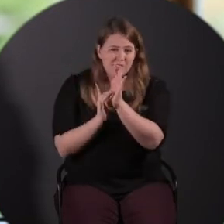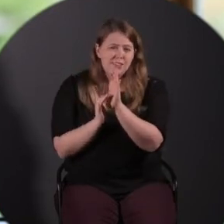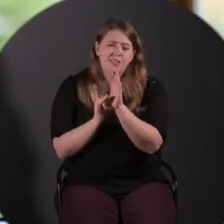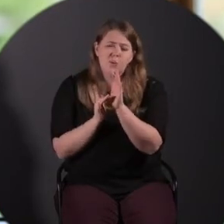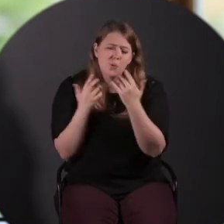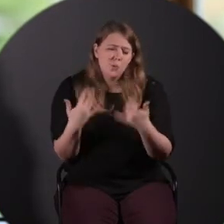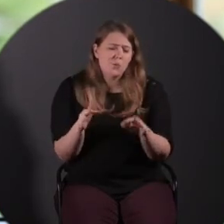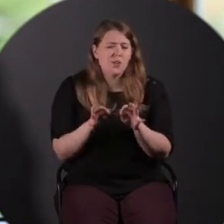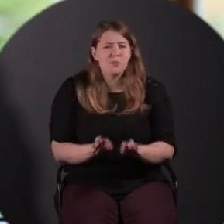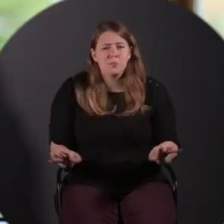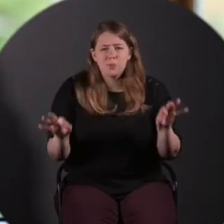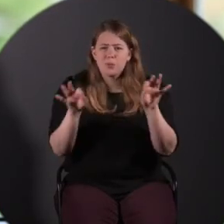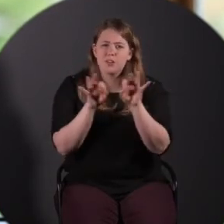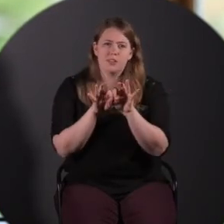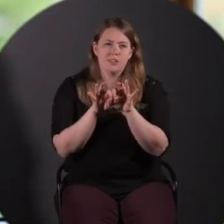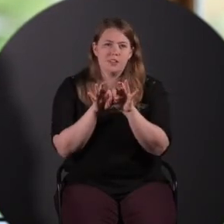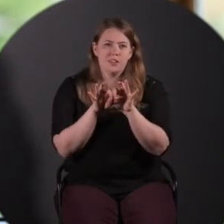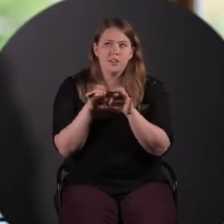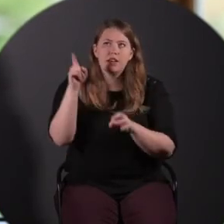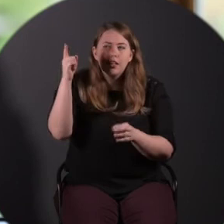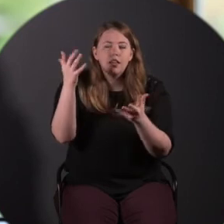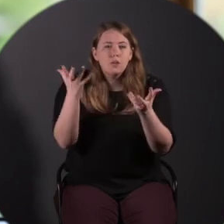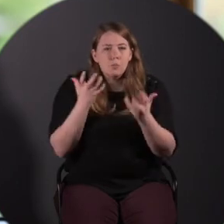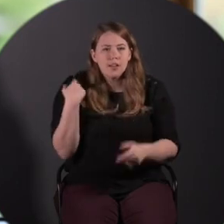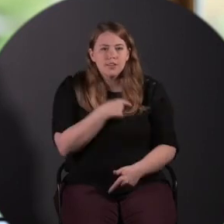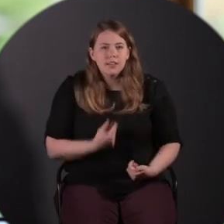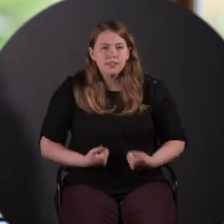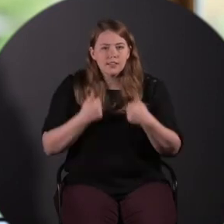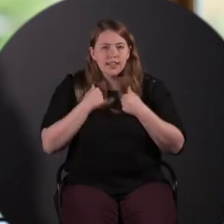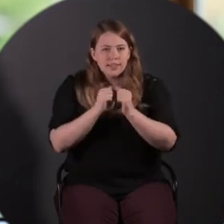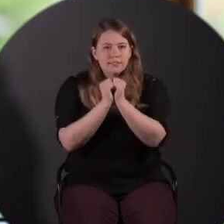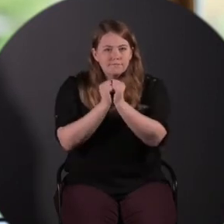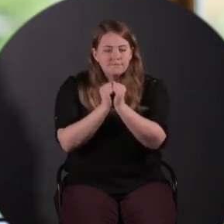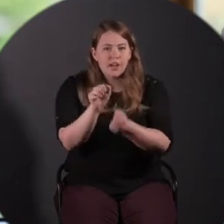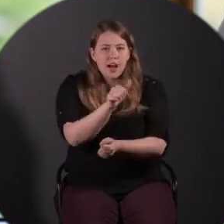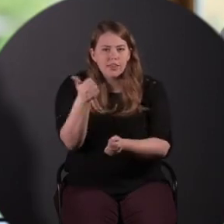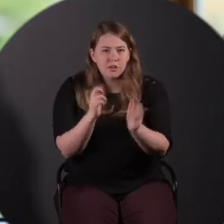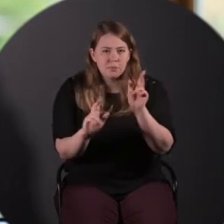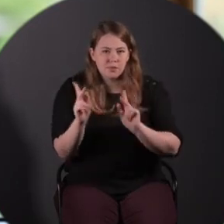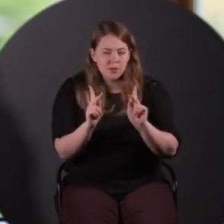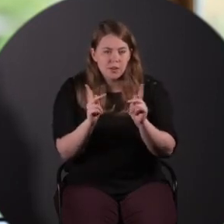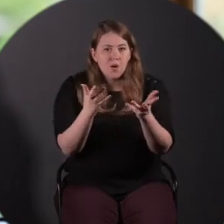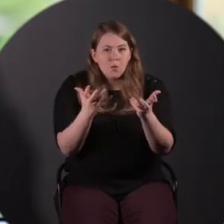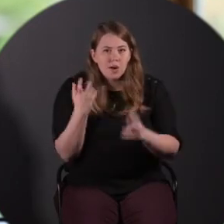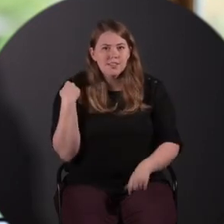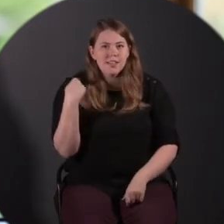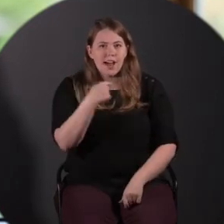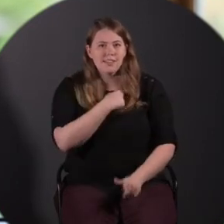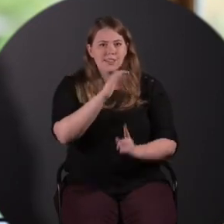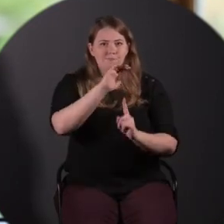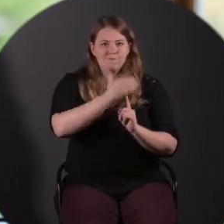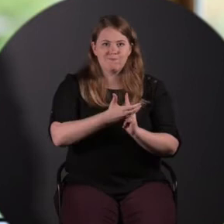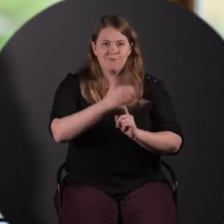He wants us to do this with other people. He wants us to be the church. He wants us to do it together as a